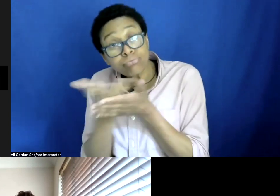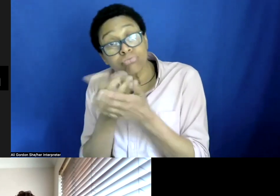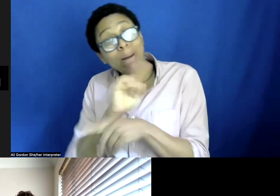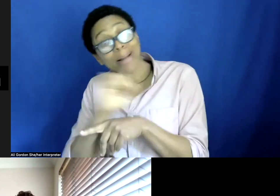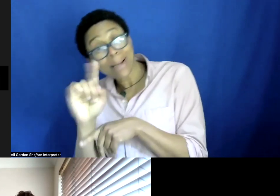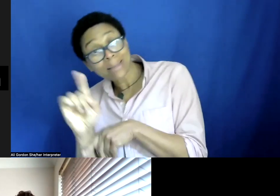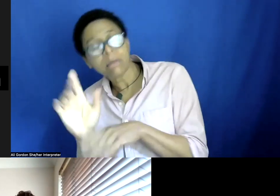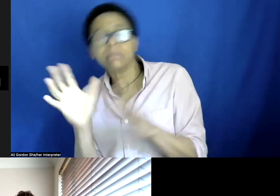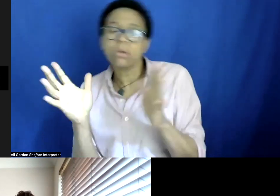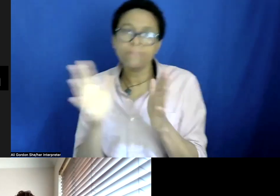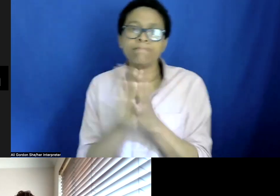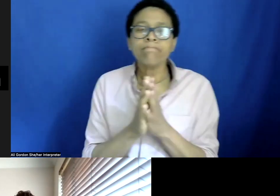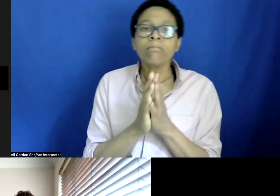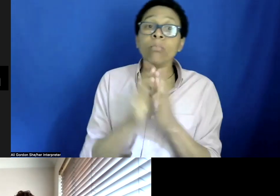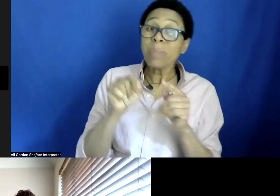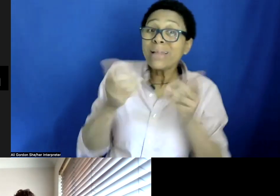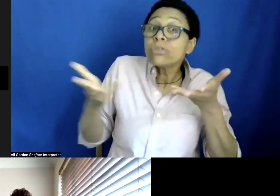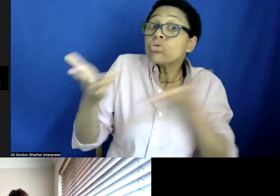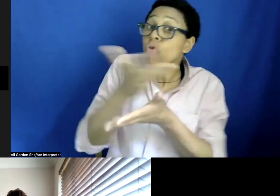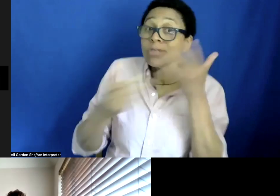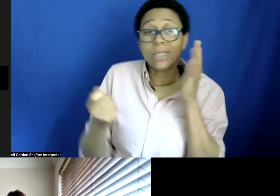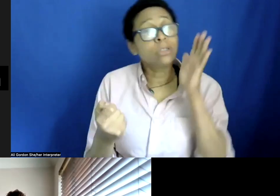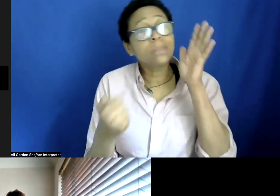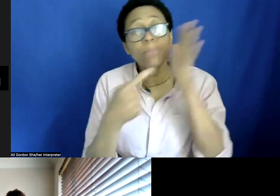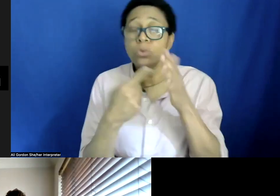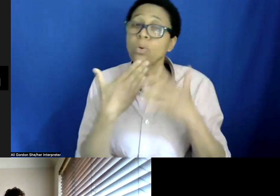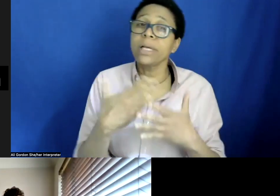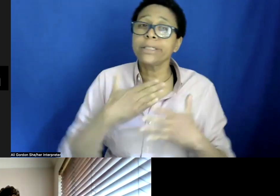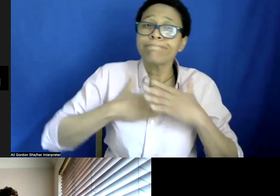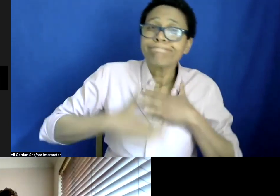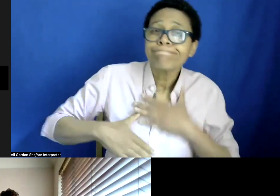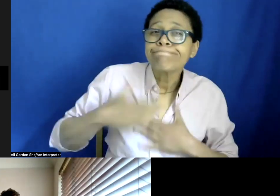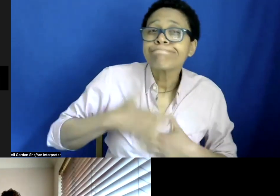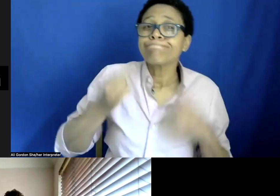these conversations are important, so if you can hang with us, that'd be really good.